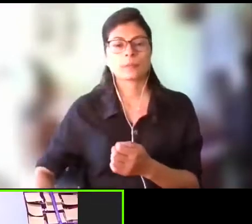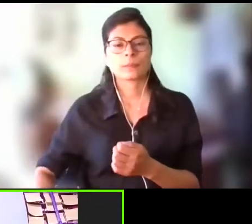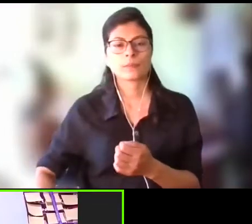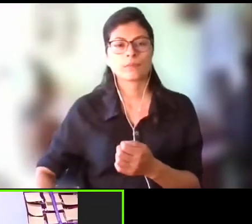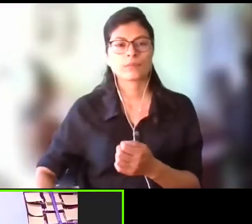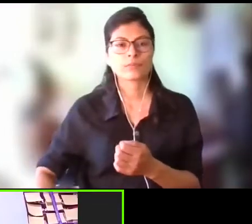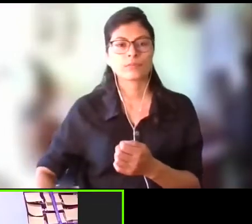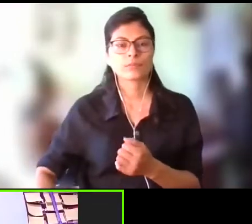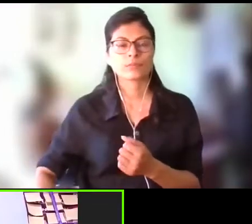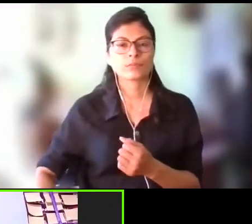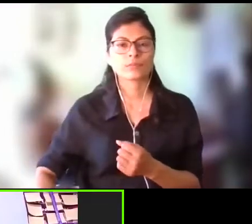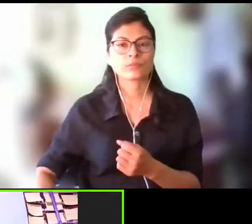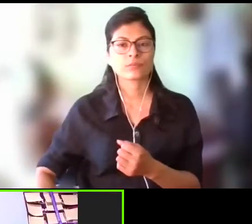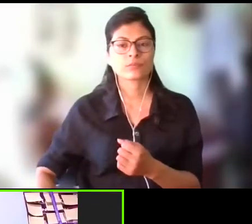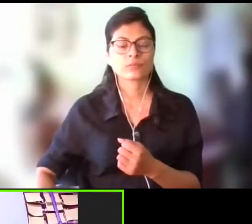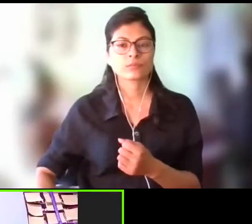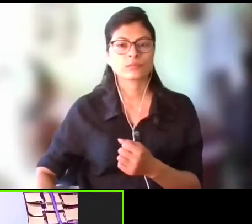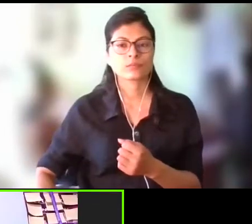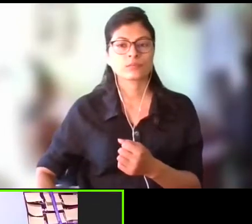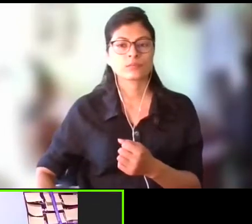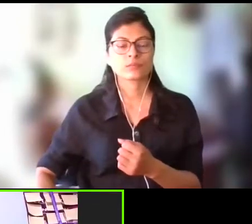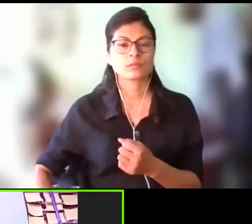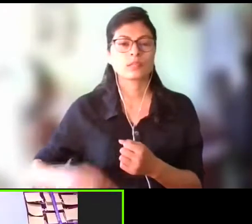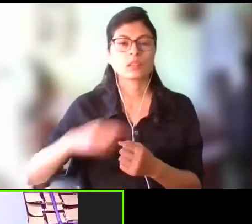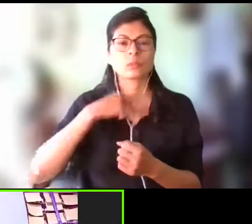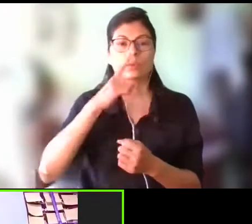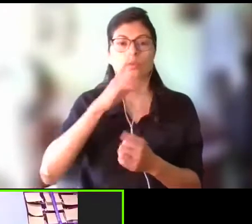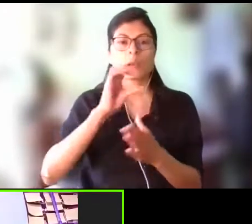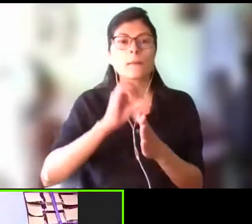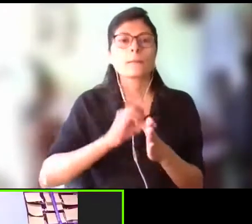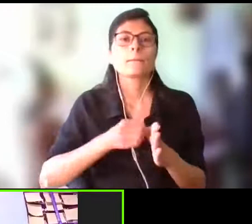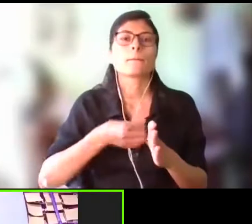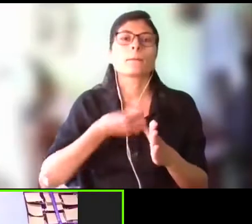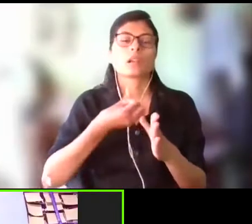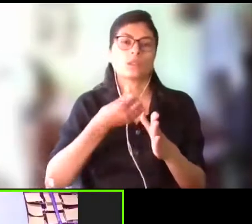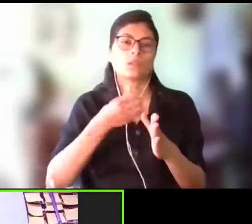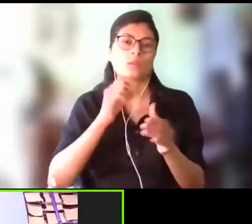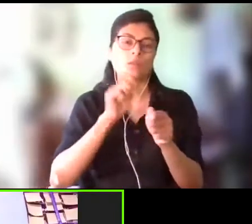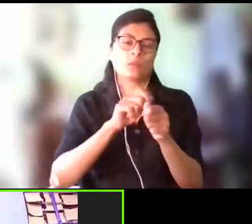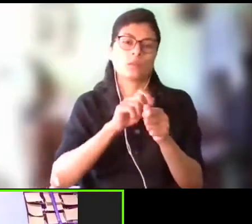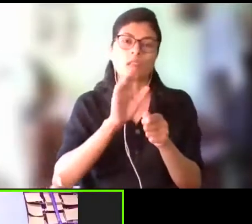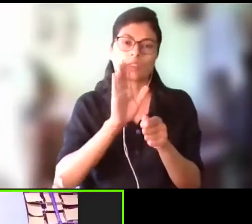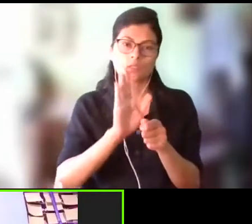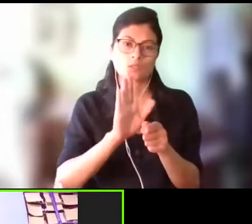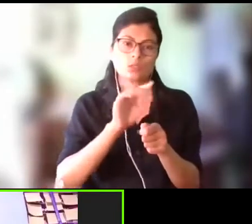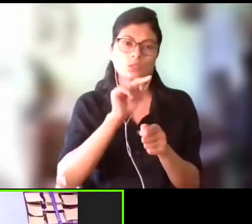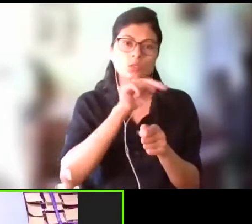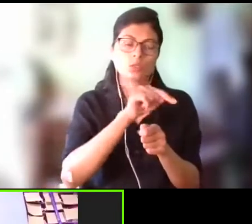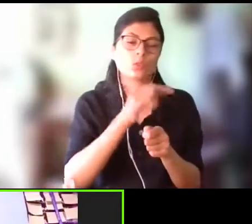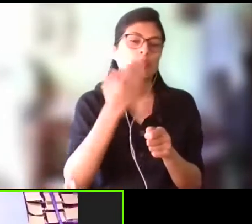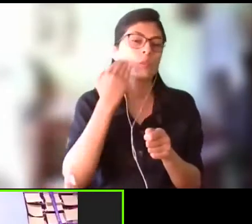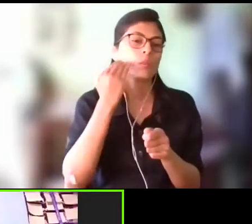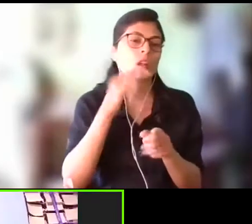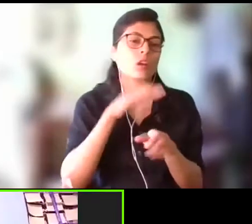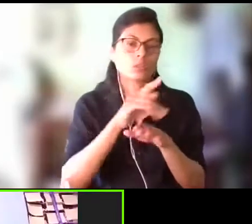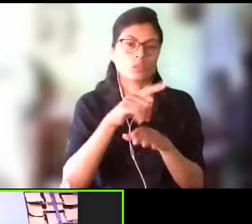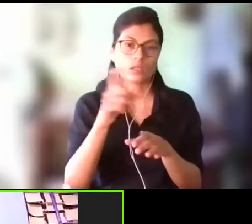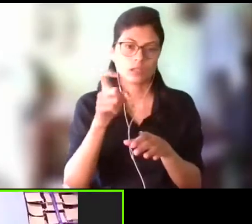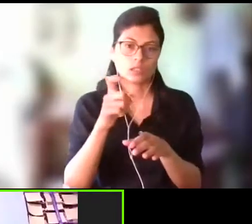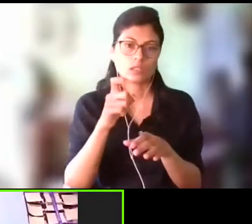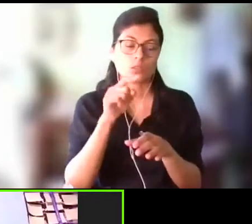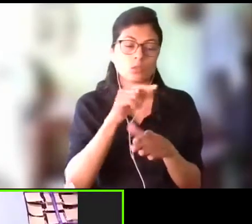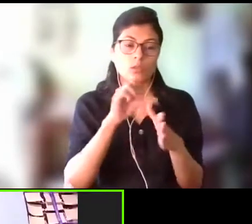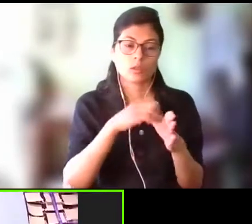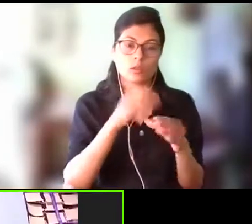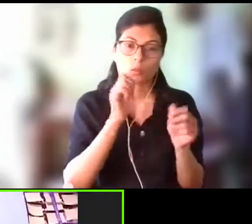curriculum to train them on leadership and community forest management and climate change, so that these